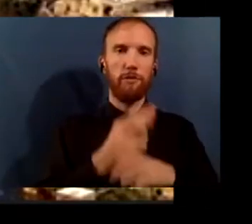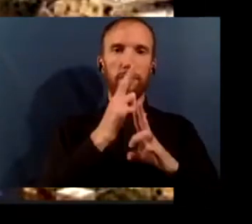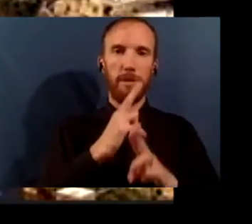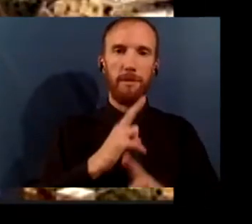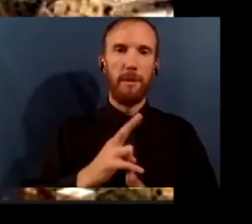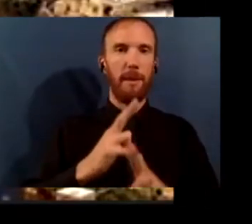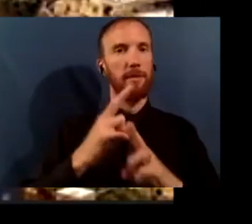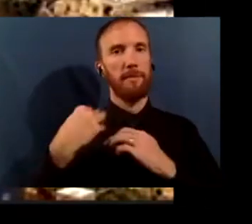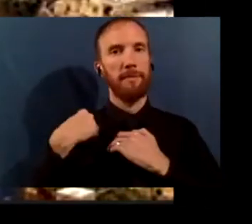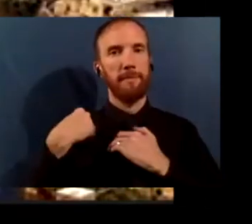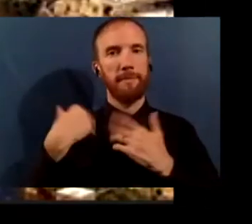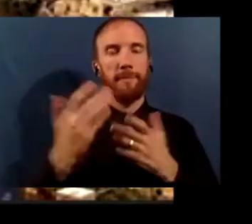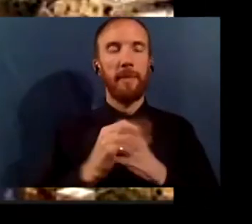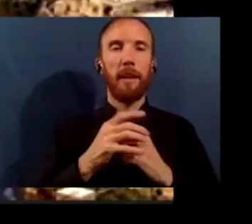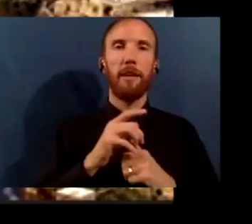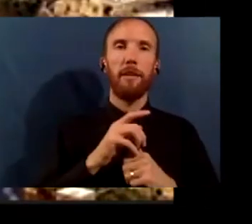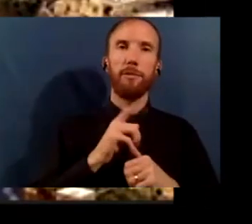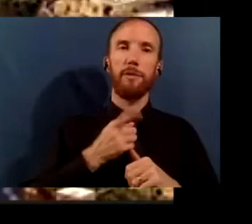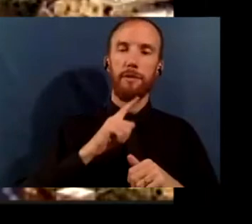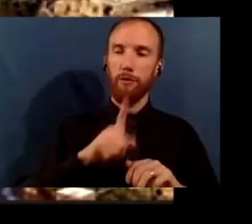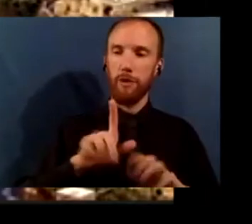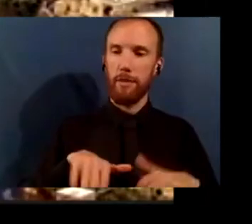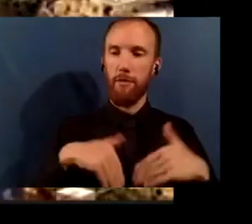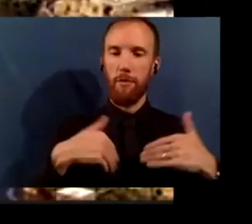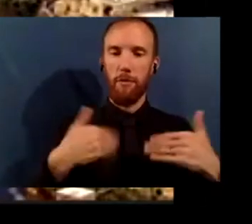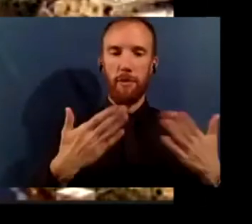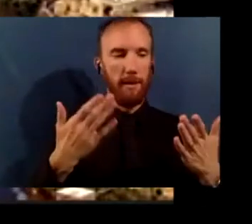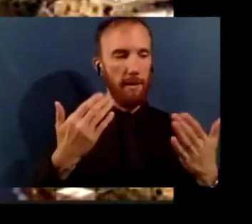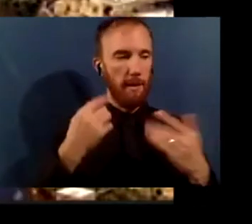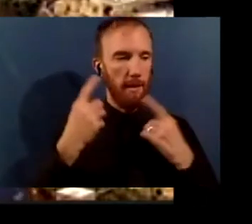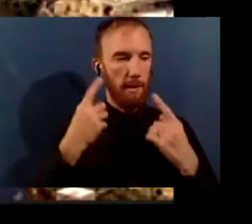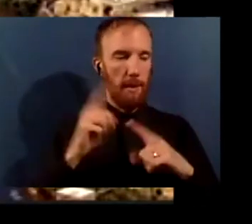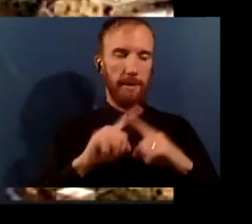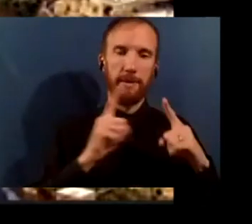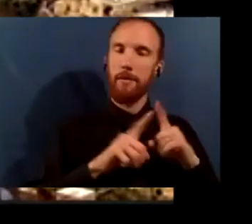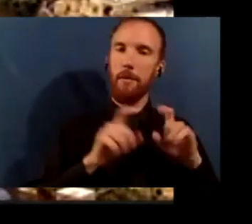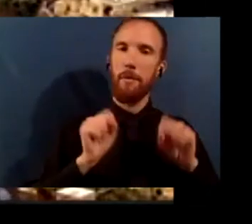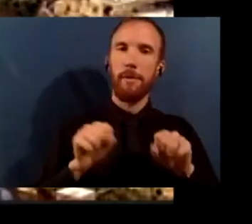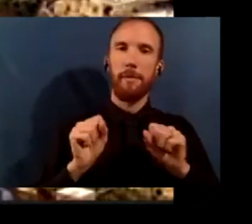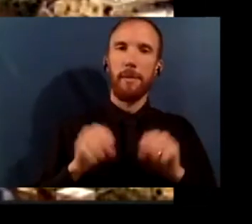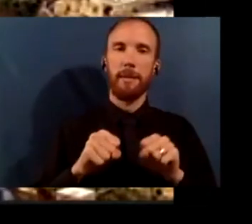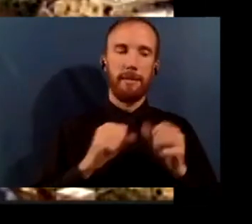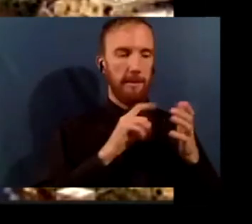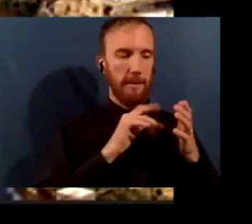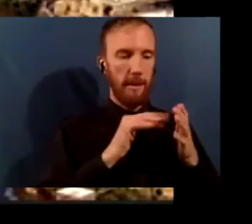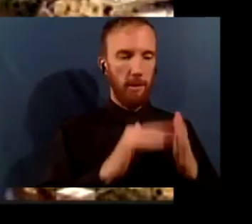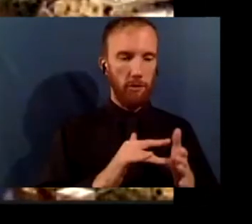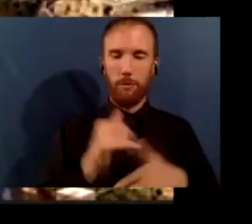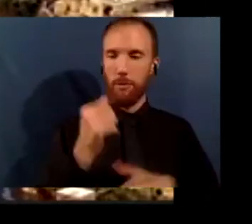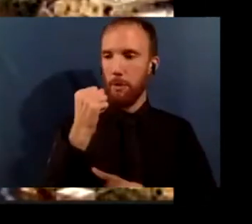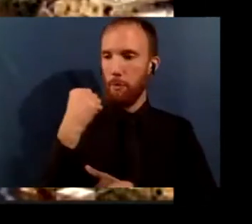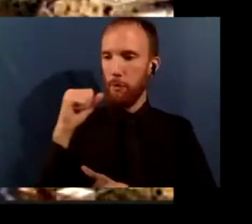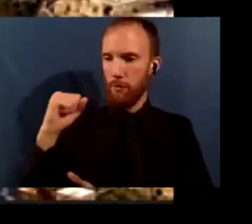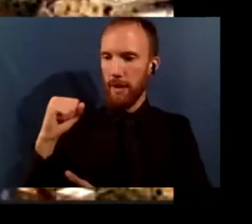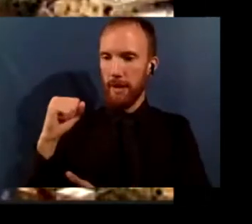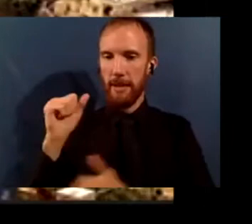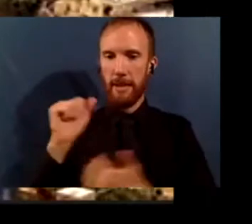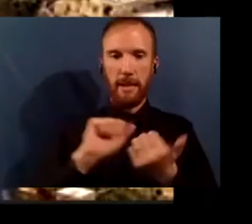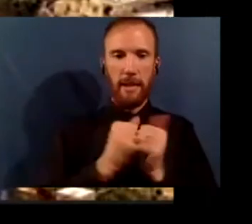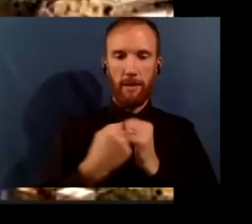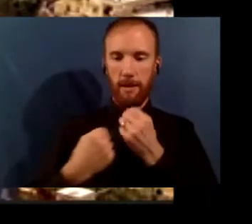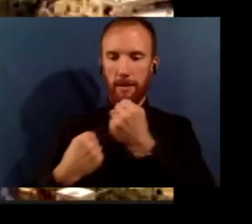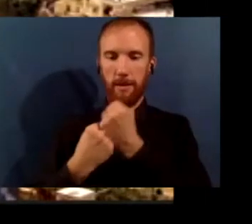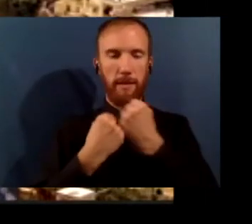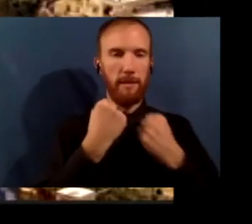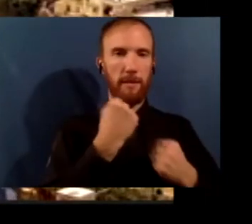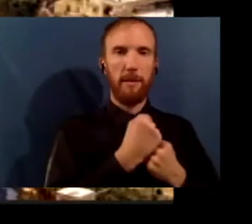us up to the many possibilities for how scholarship and movements mutually constitute each other